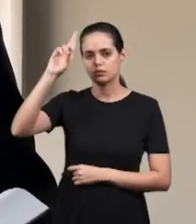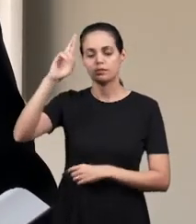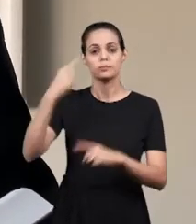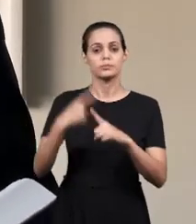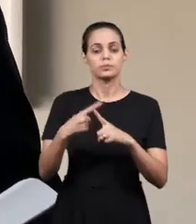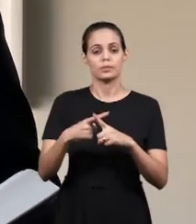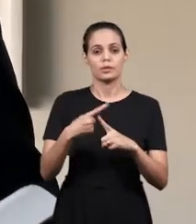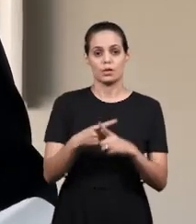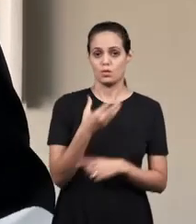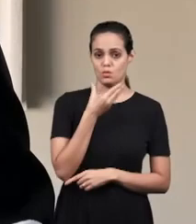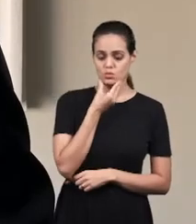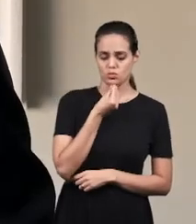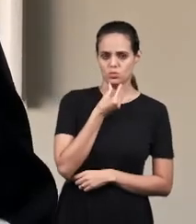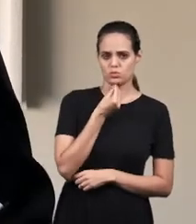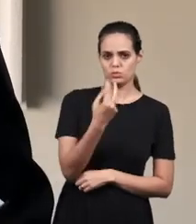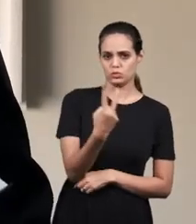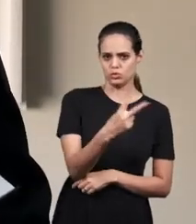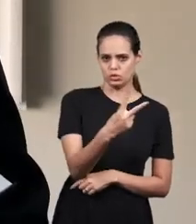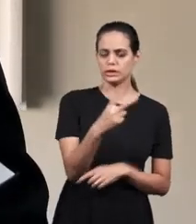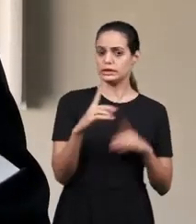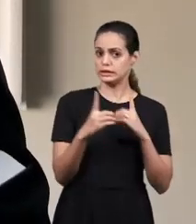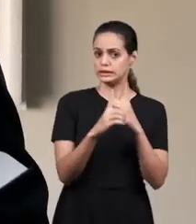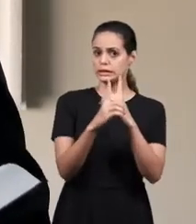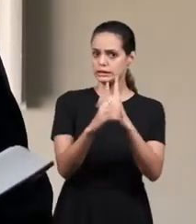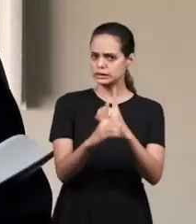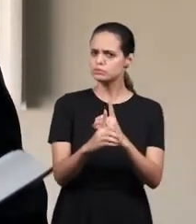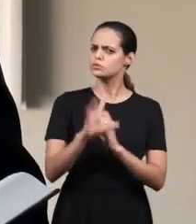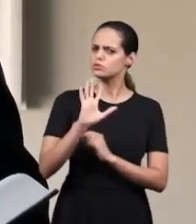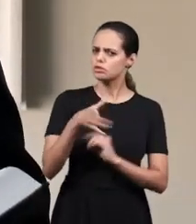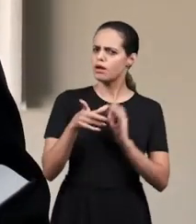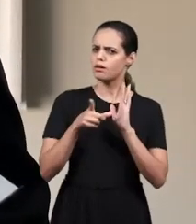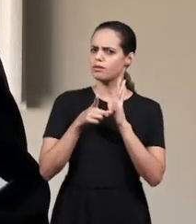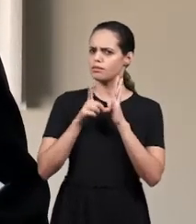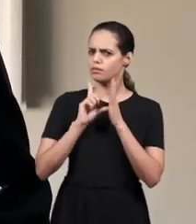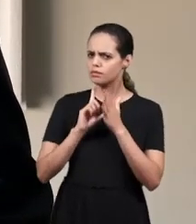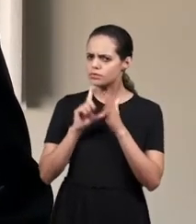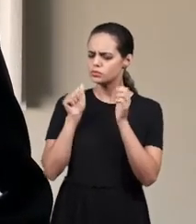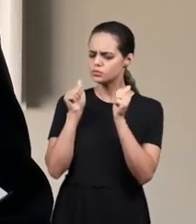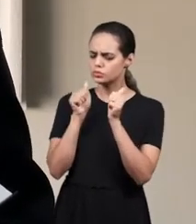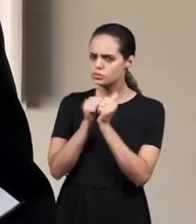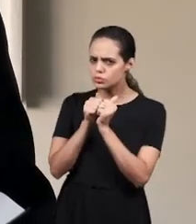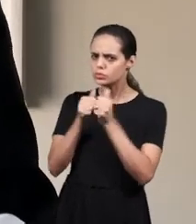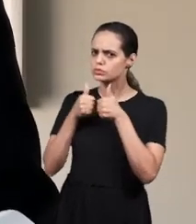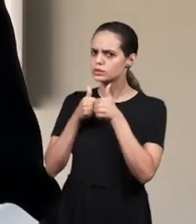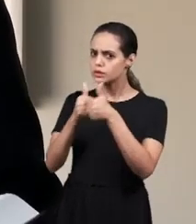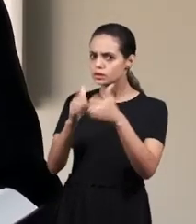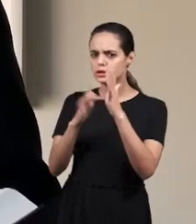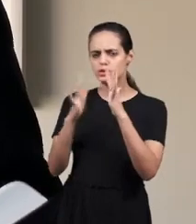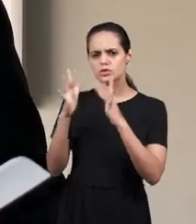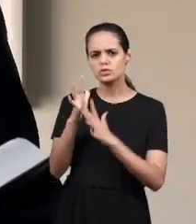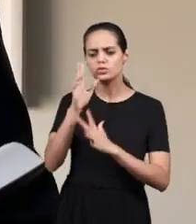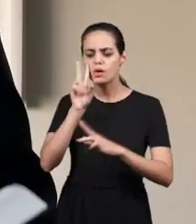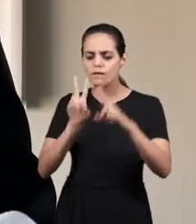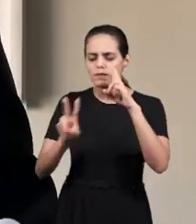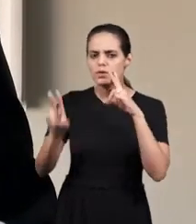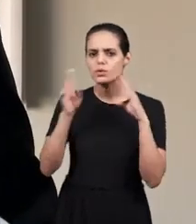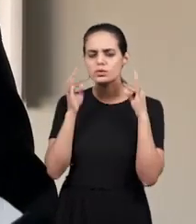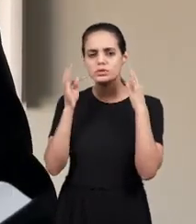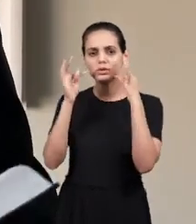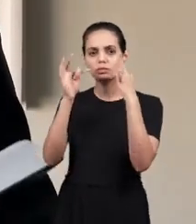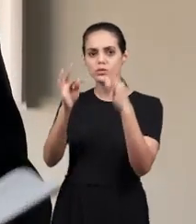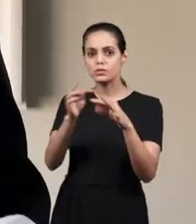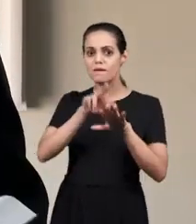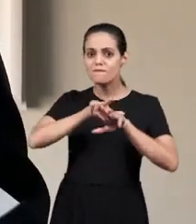Jesus resurrected many times. They were with the Lord Jesus in many opportunities. They testified everything that the Lord Jesus